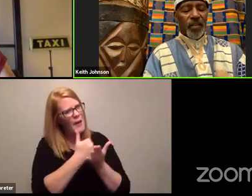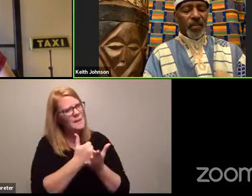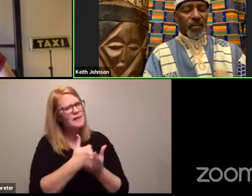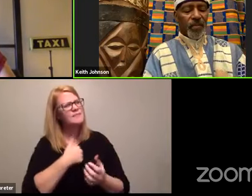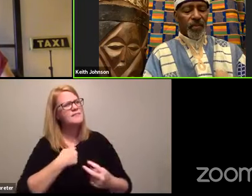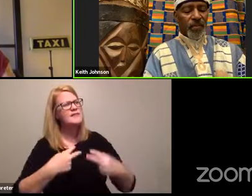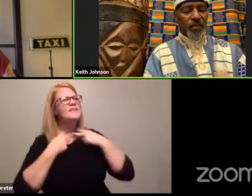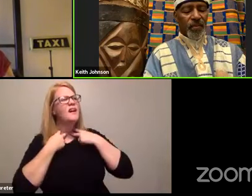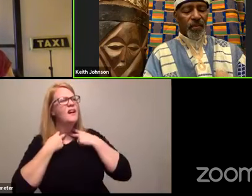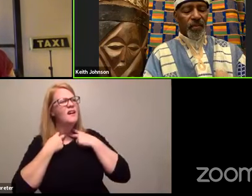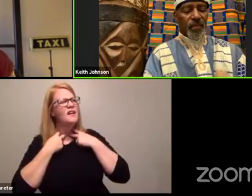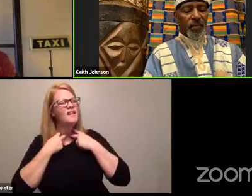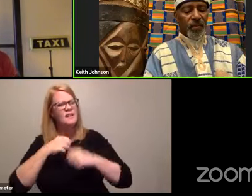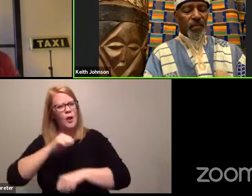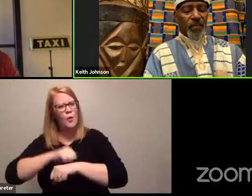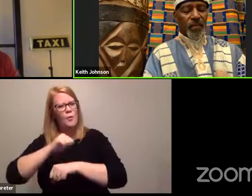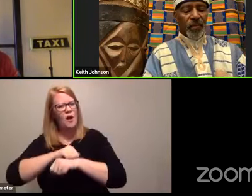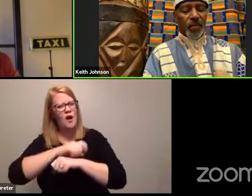free.